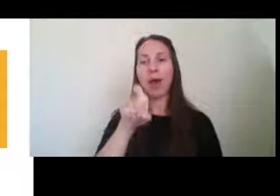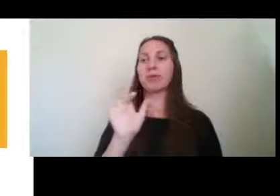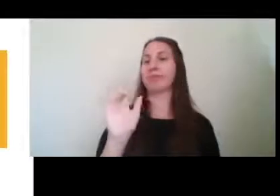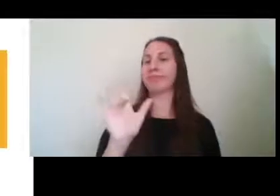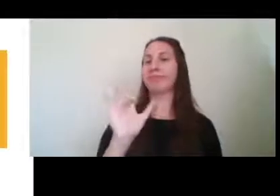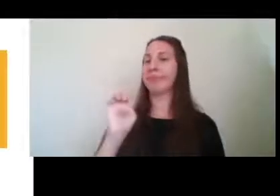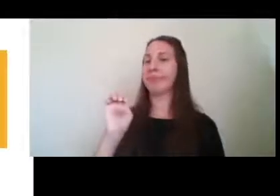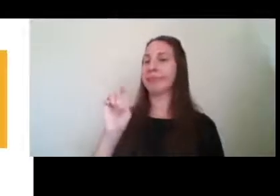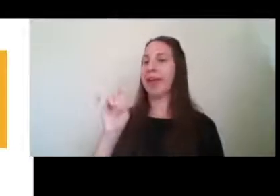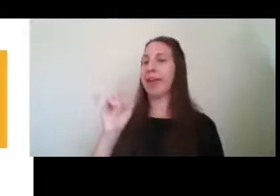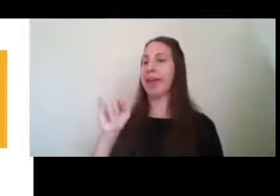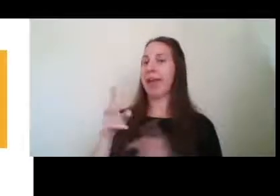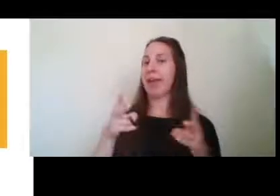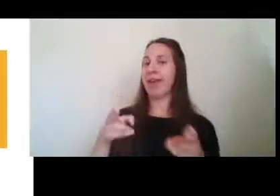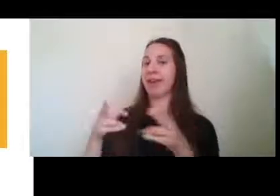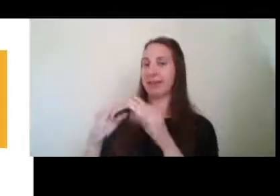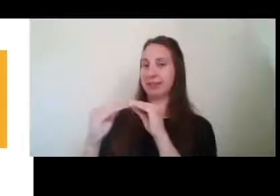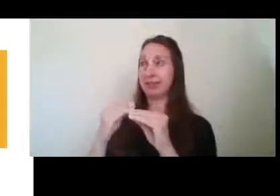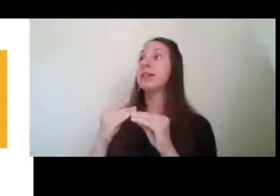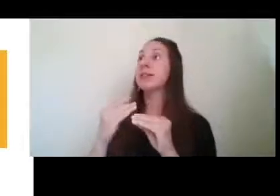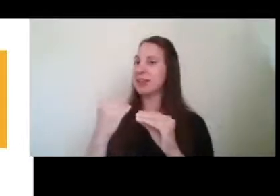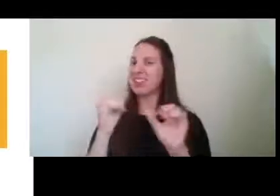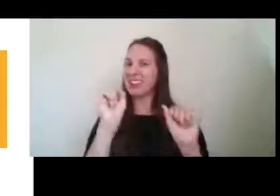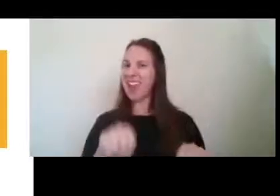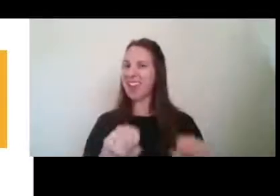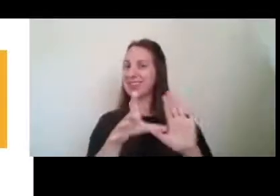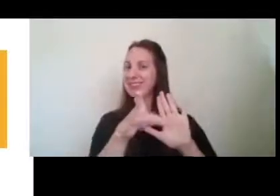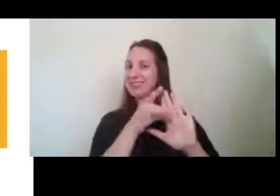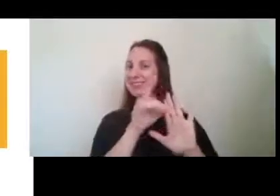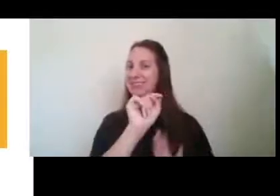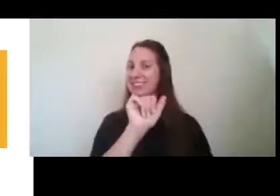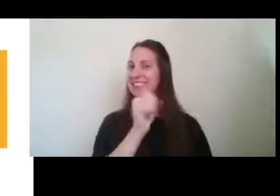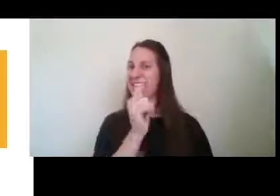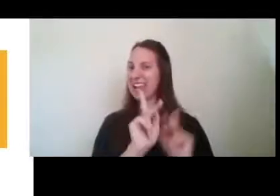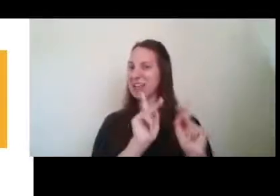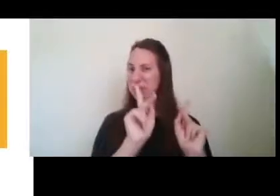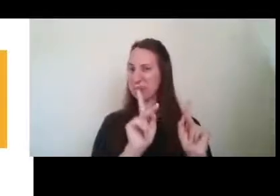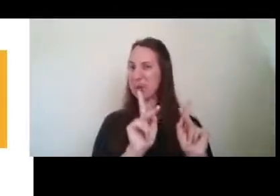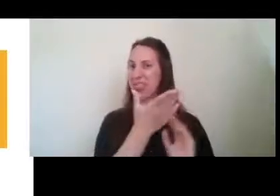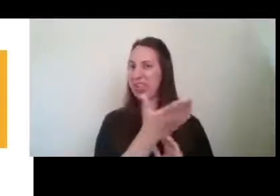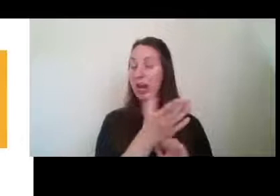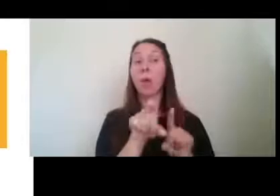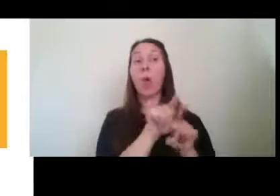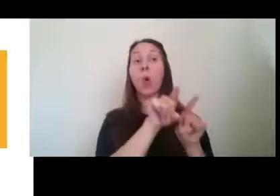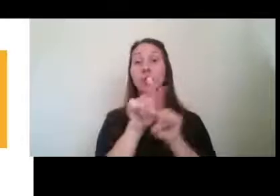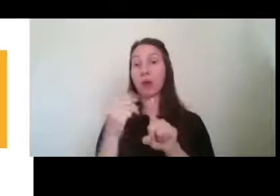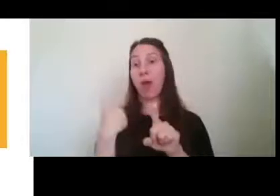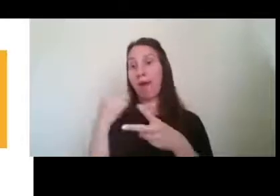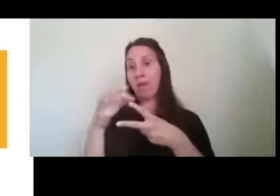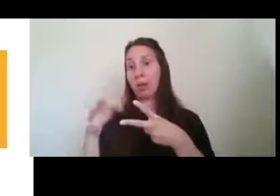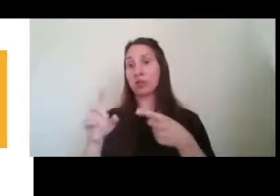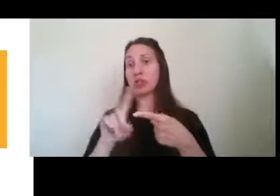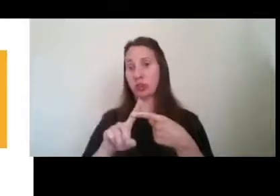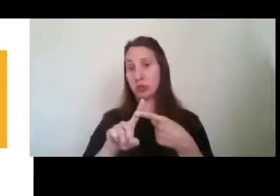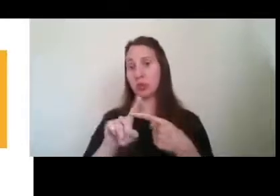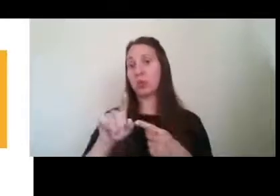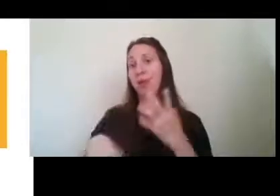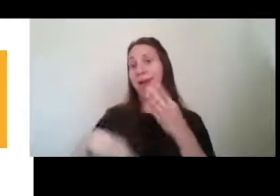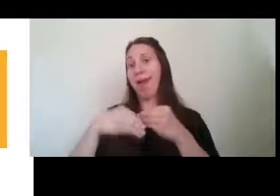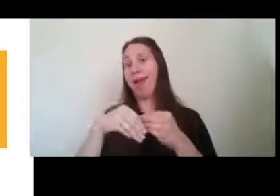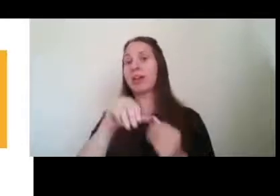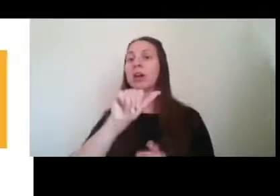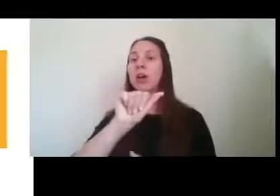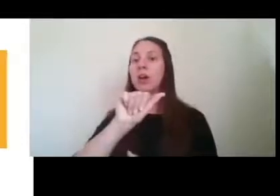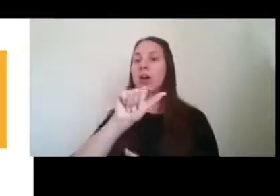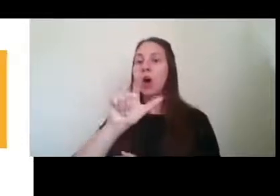where you can tag people, and then it will give you another section that says alt text. So any places you see that alt